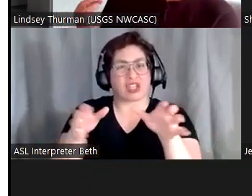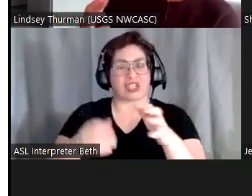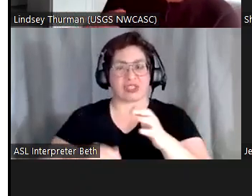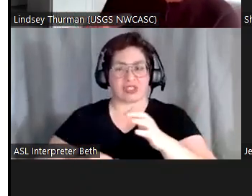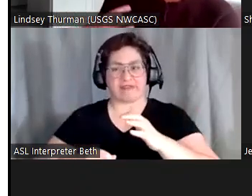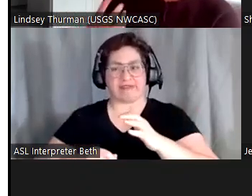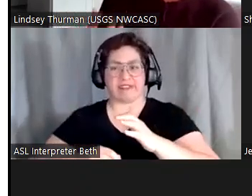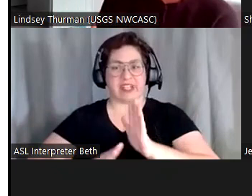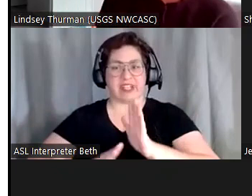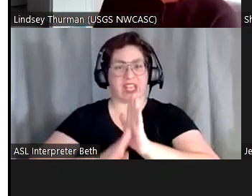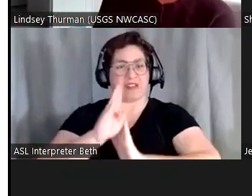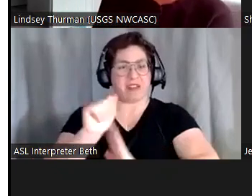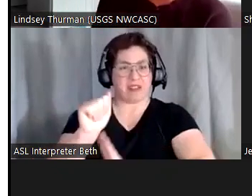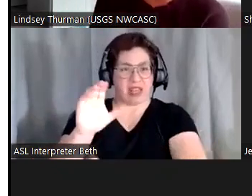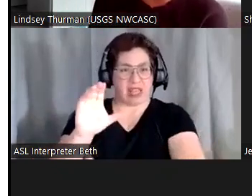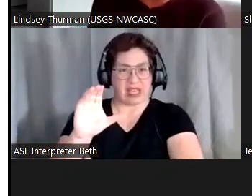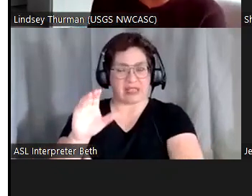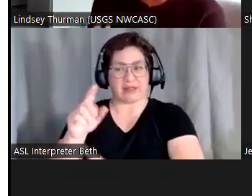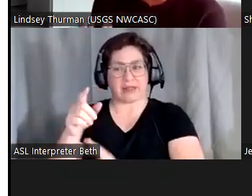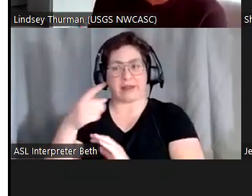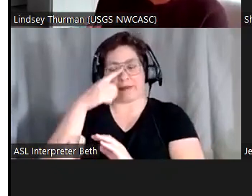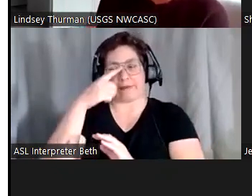are those genetic-based